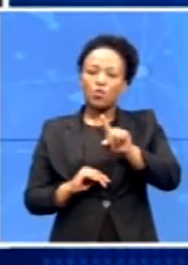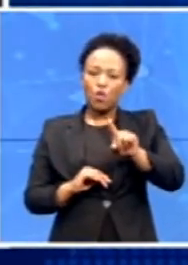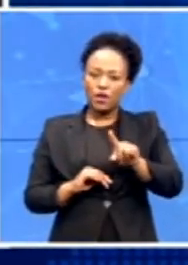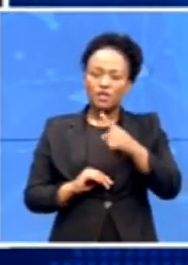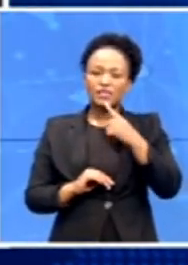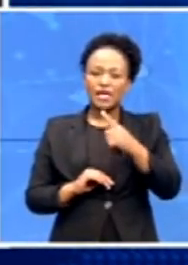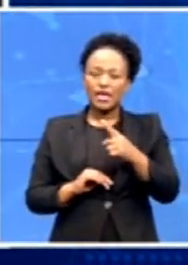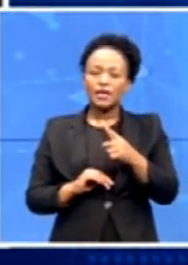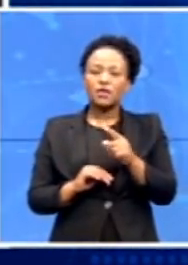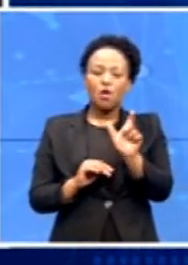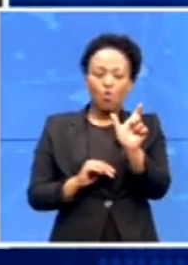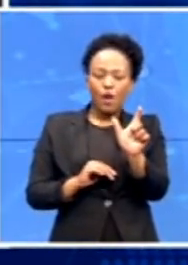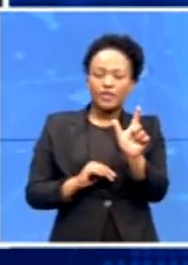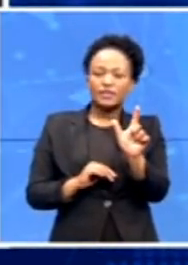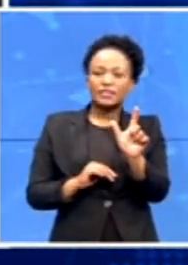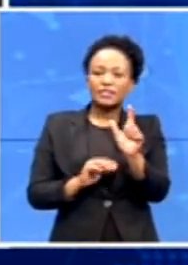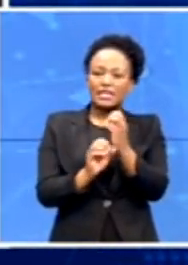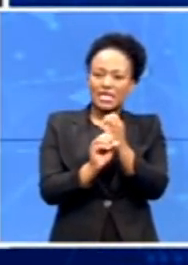and amended to read as follows.